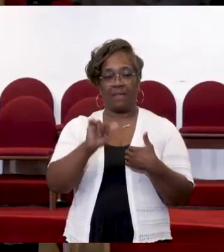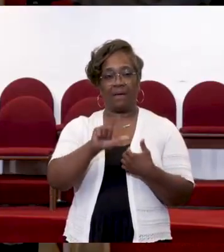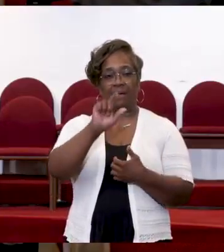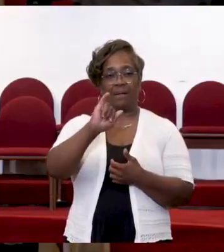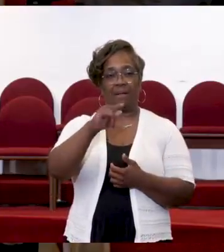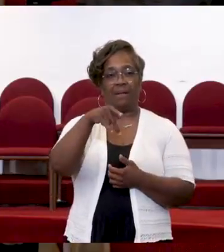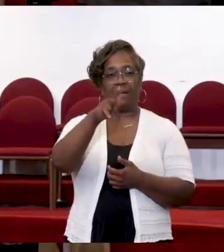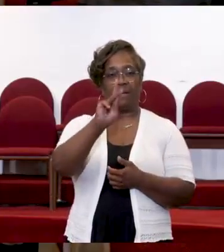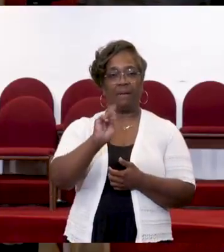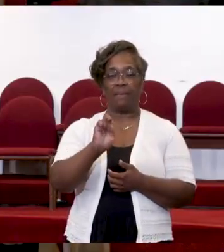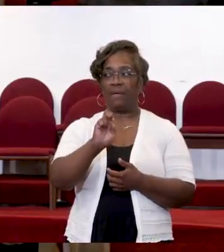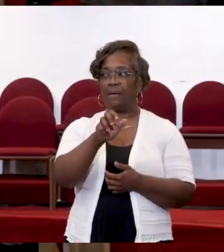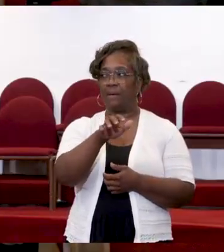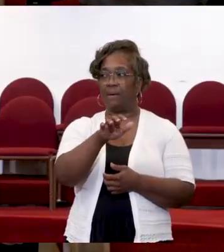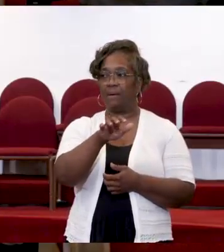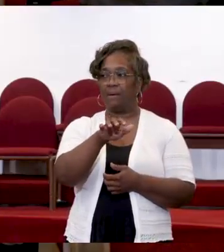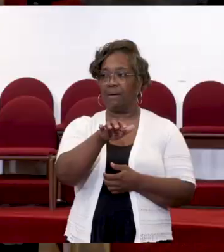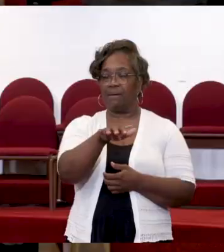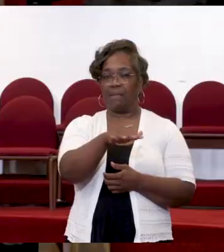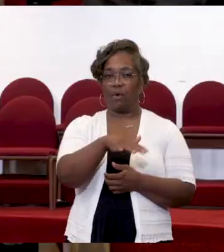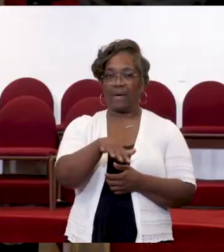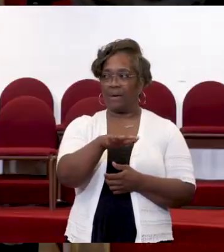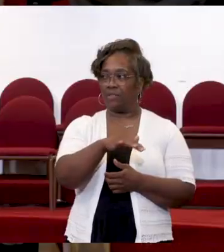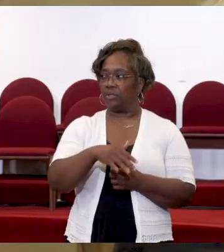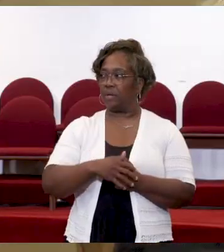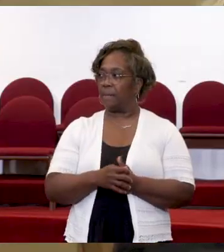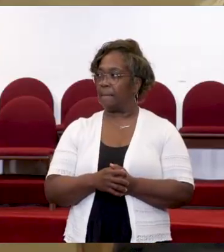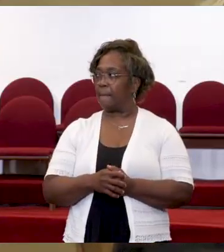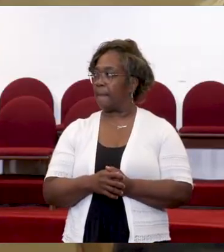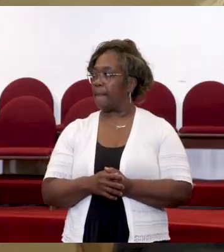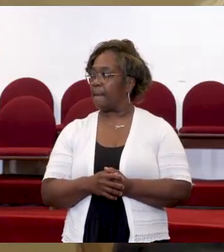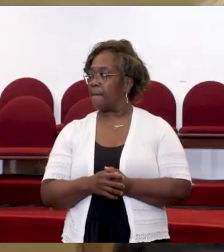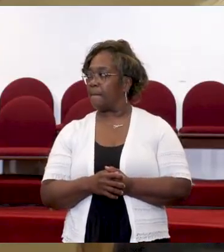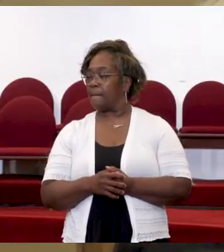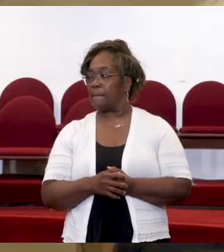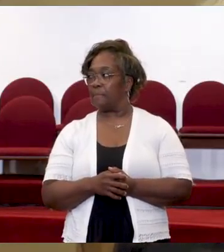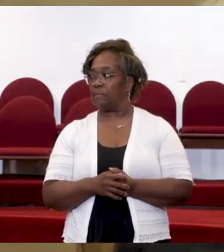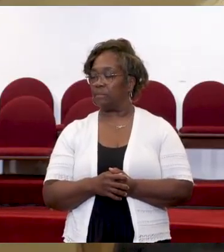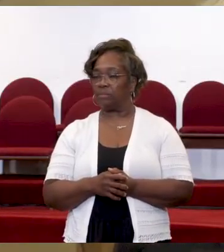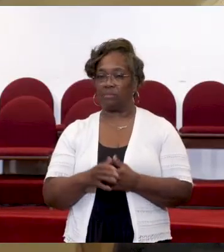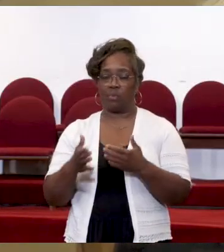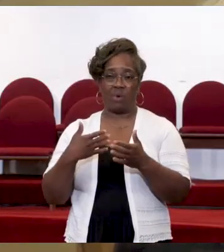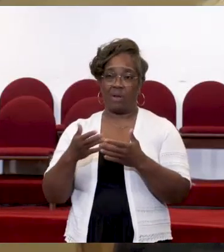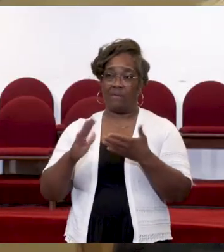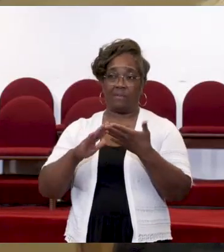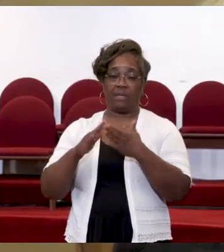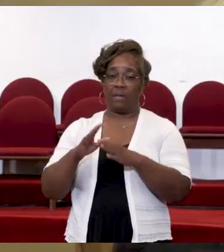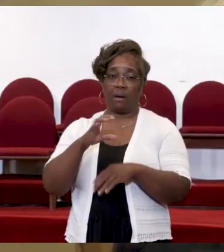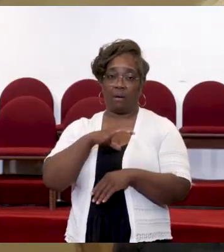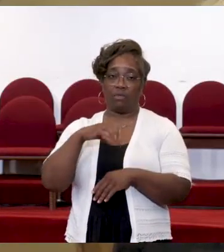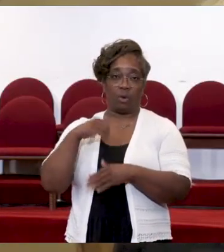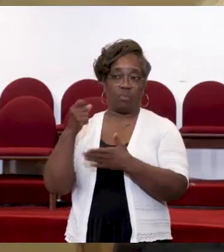I don't remember what the length of the lease is, but it's whatever city council approved 10 years ago.